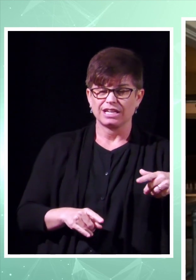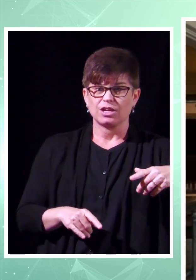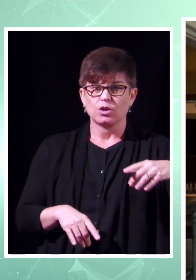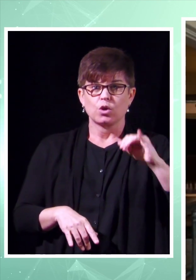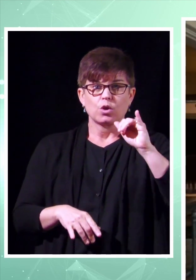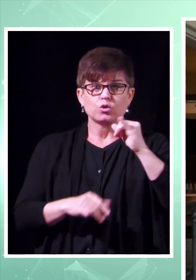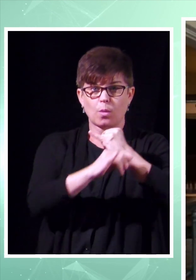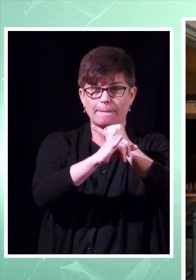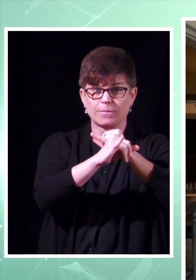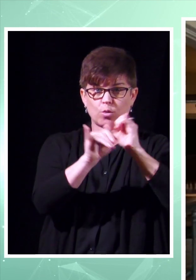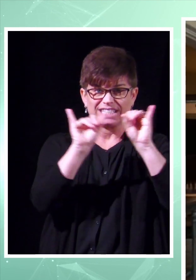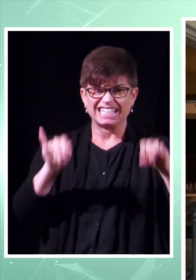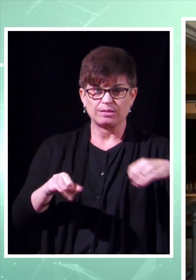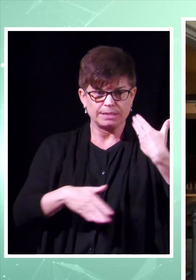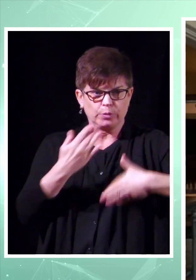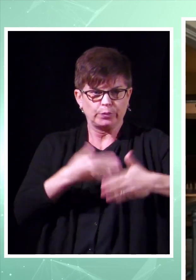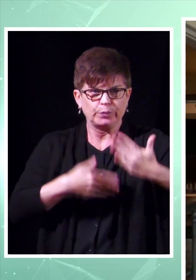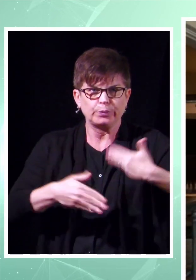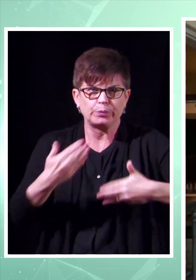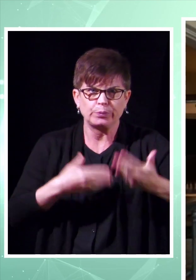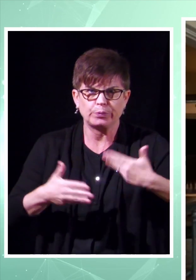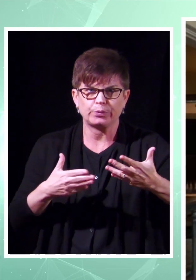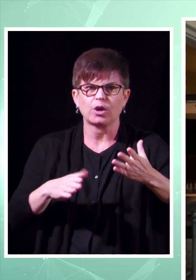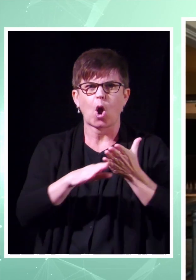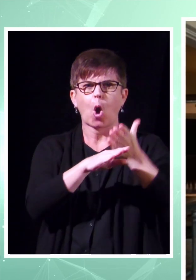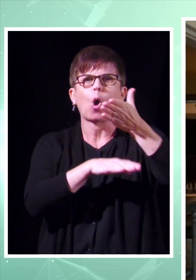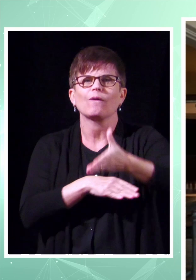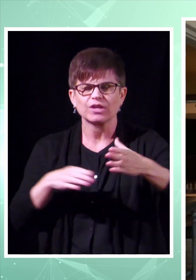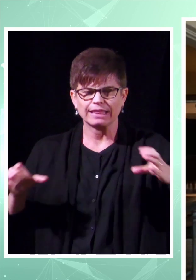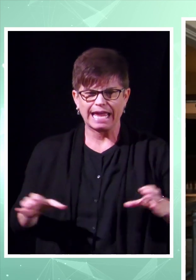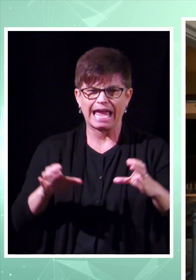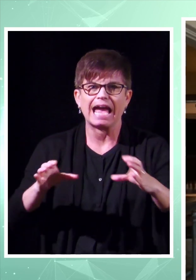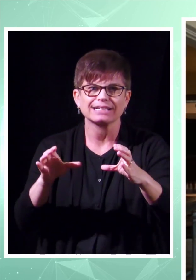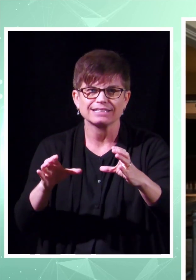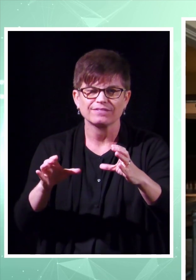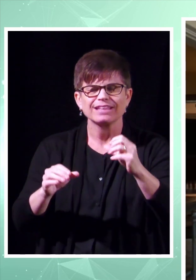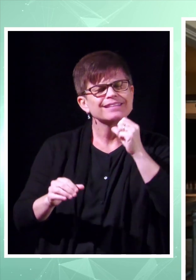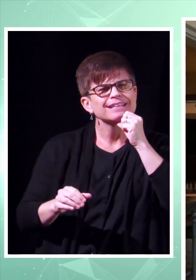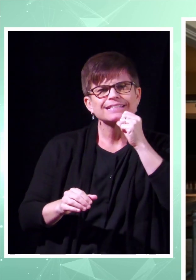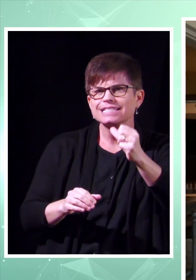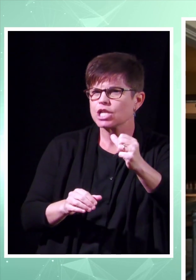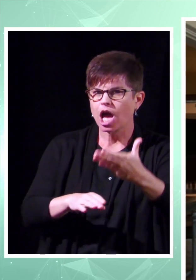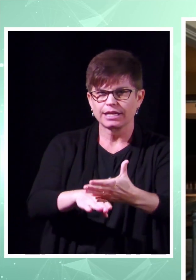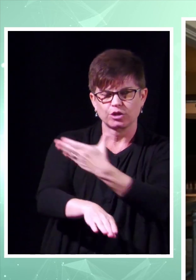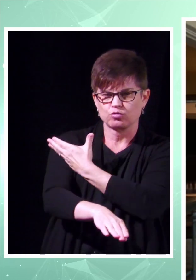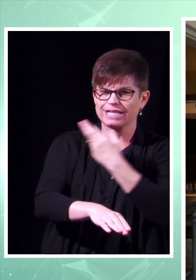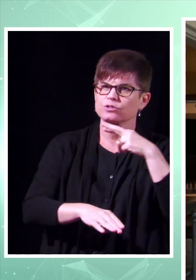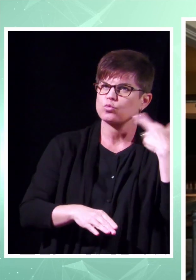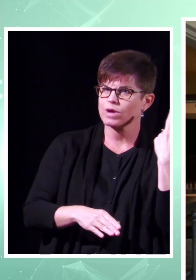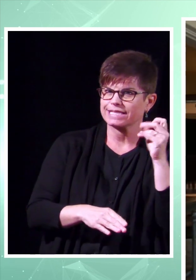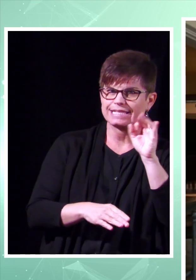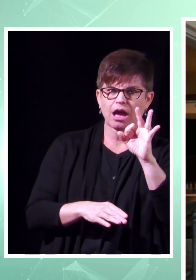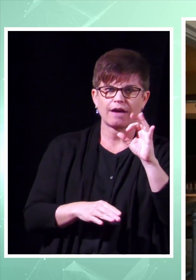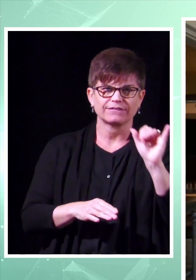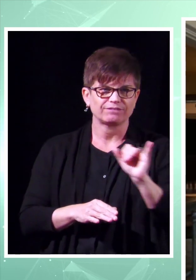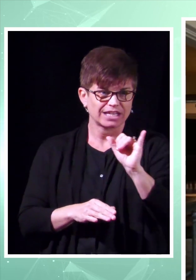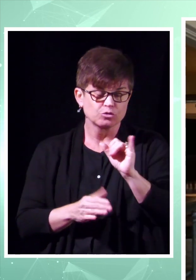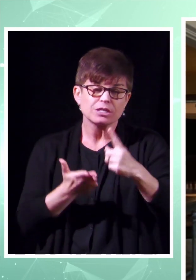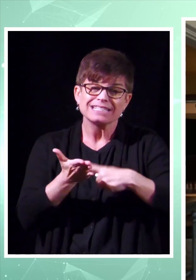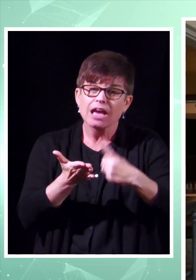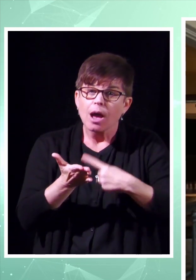overly active. That does not increase the risk of infection. So sometimes